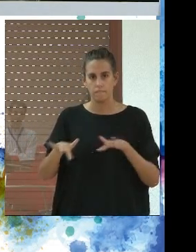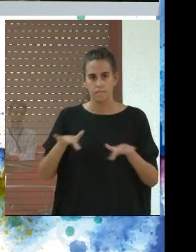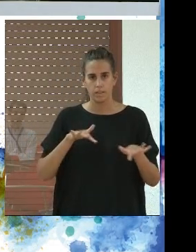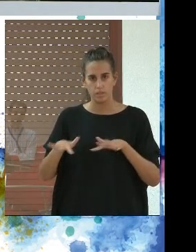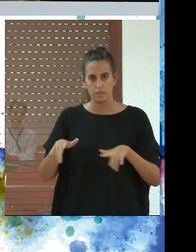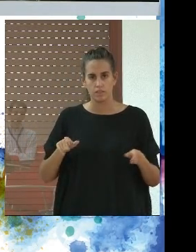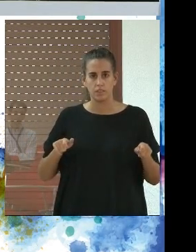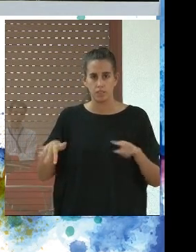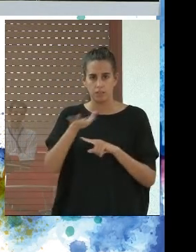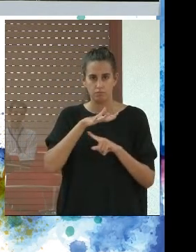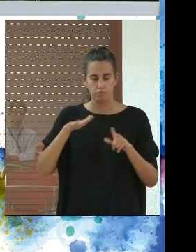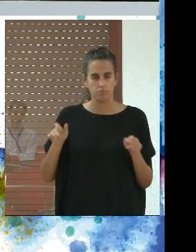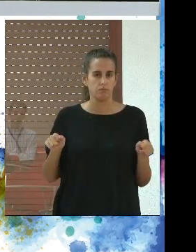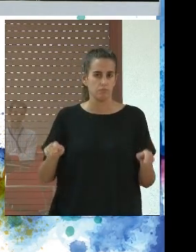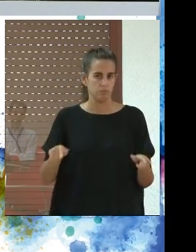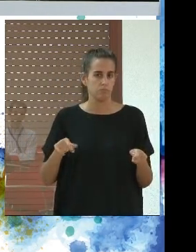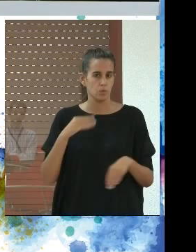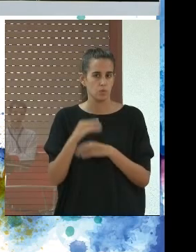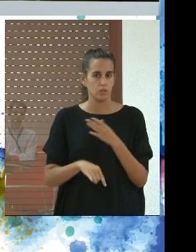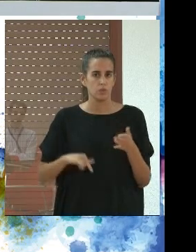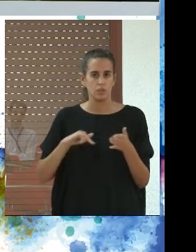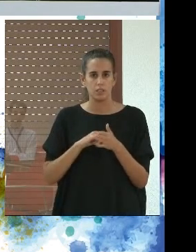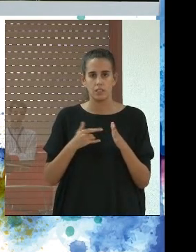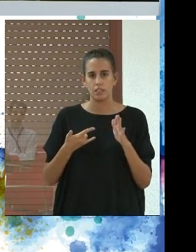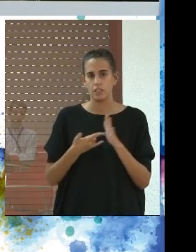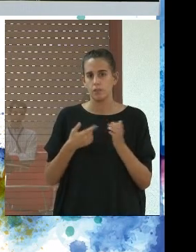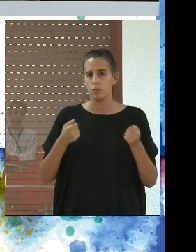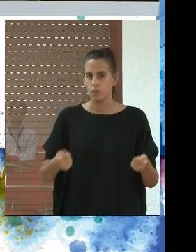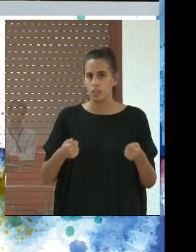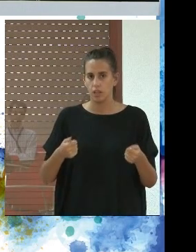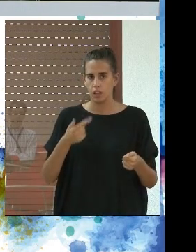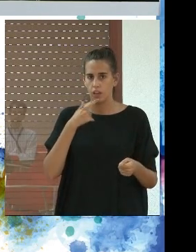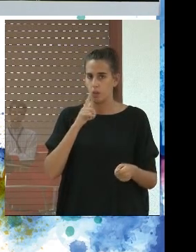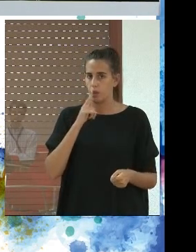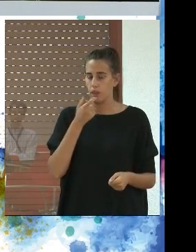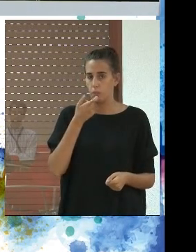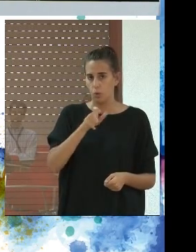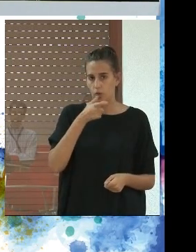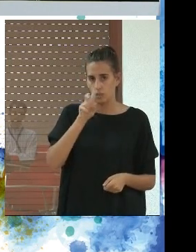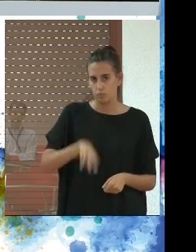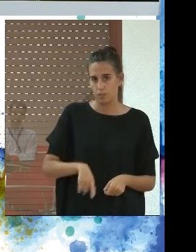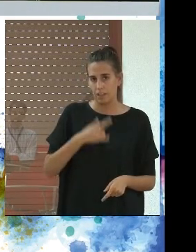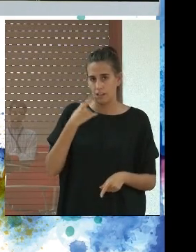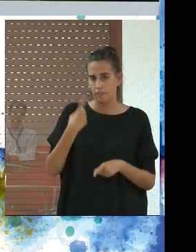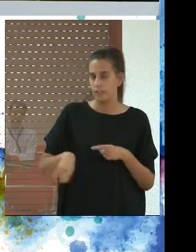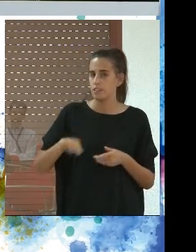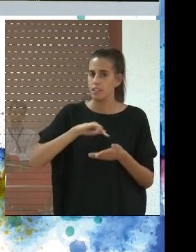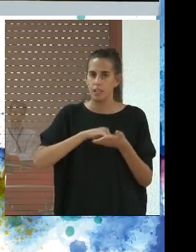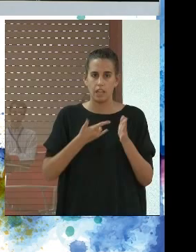techniques of brainwaves working in a regular environment.